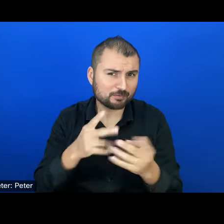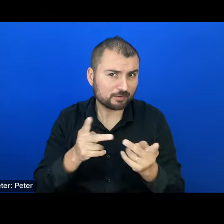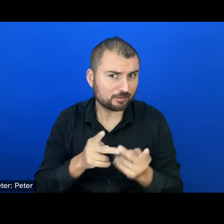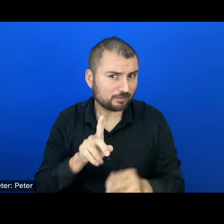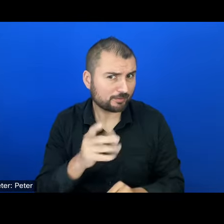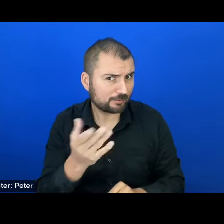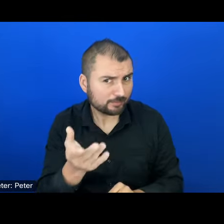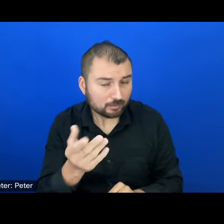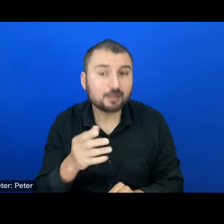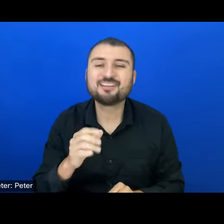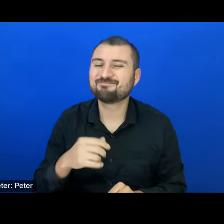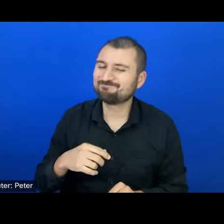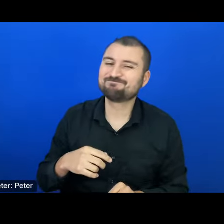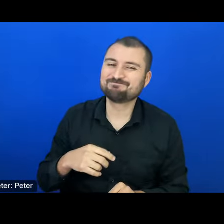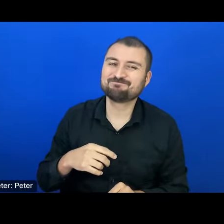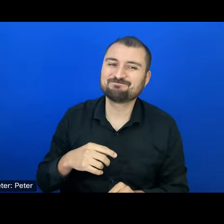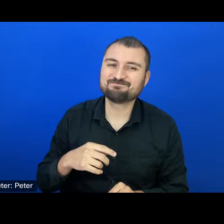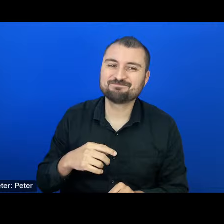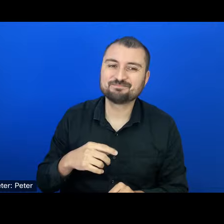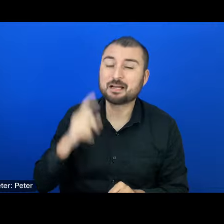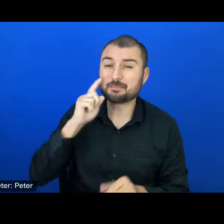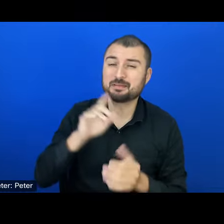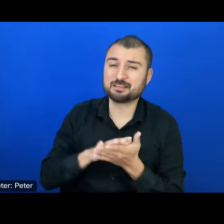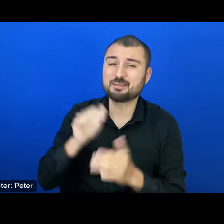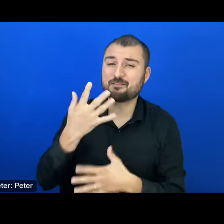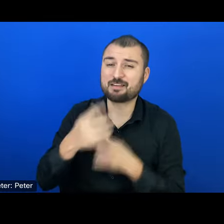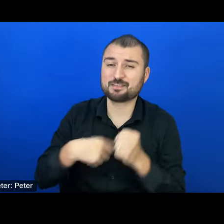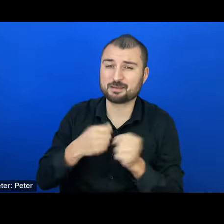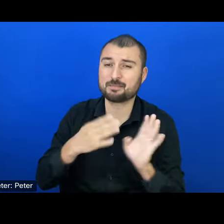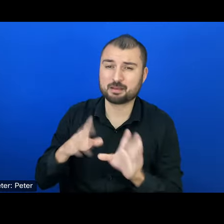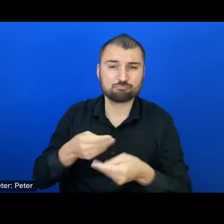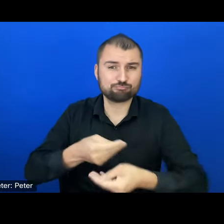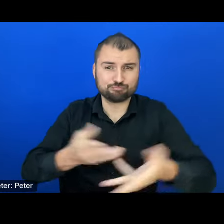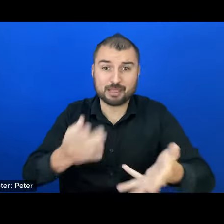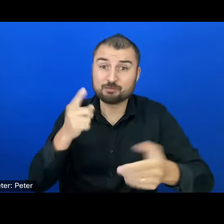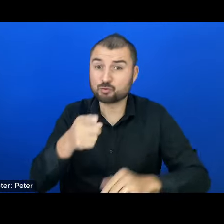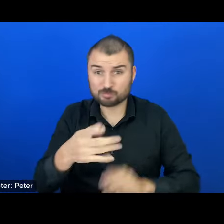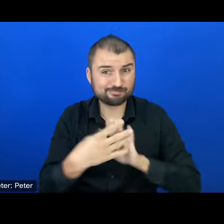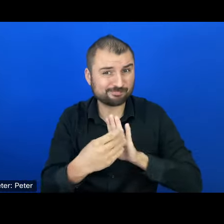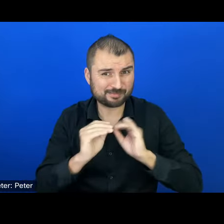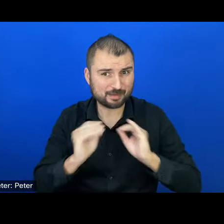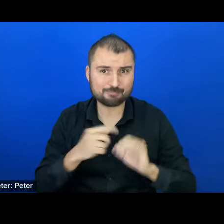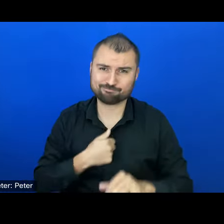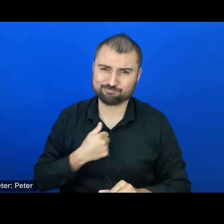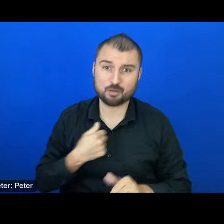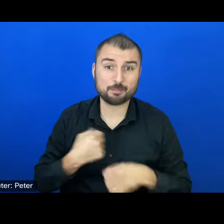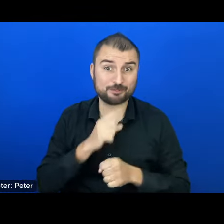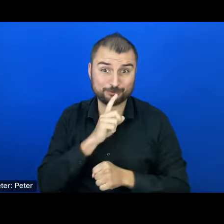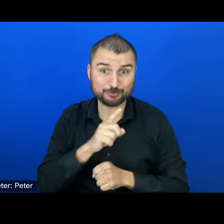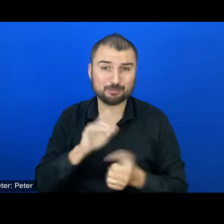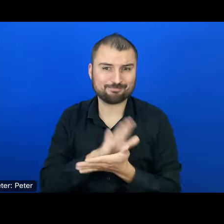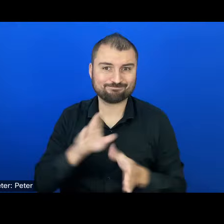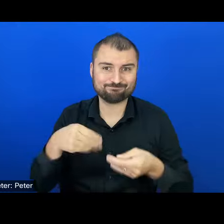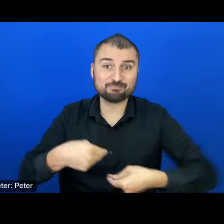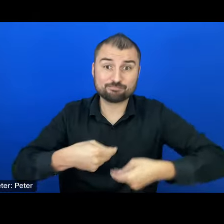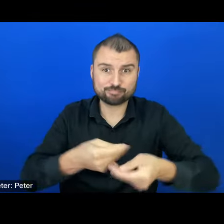I believe the 5-year plan had been distributed to the committee. If you did not get a copy of that, I apologize. We'll make sure you all get a copy of